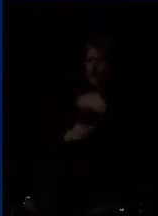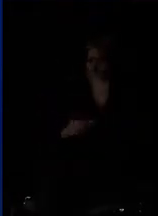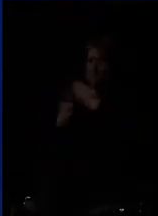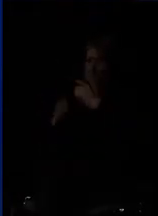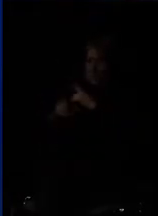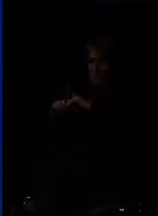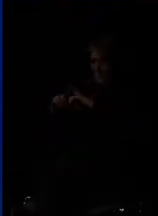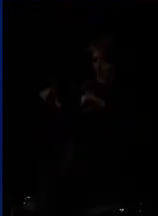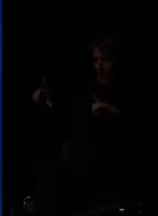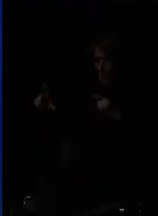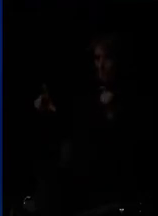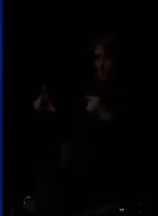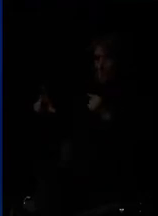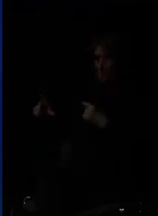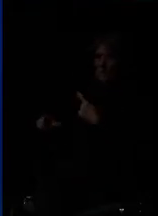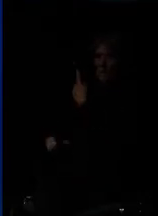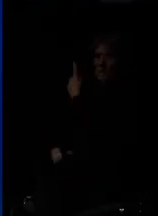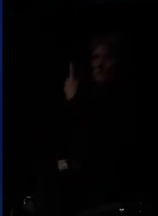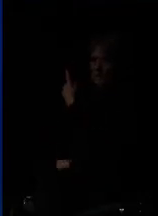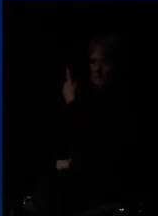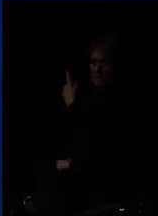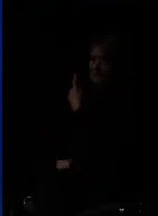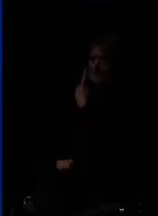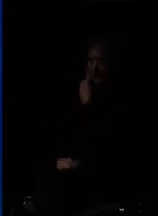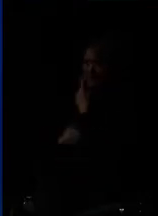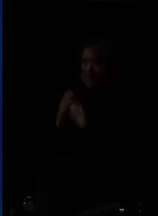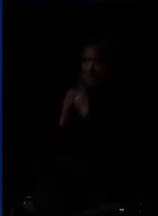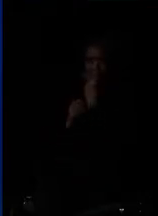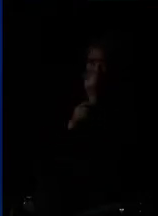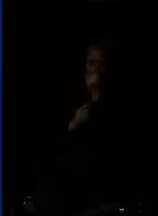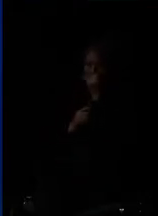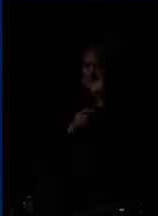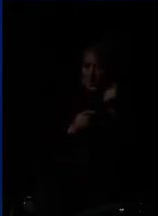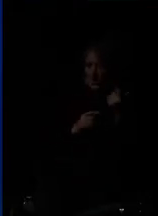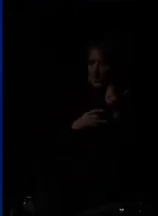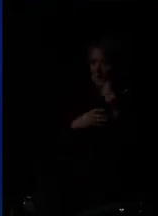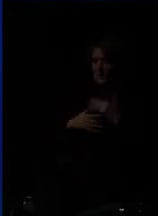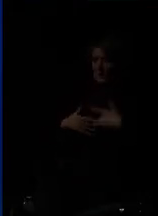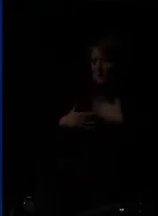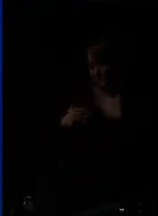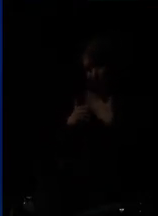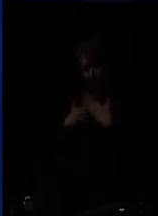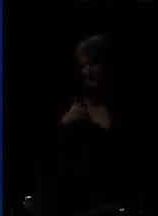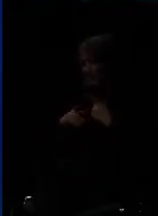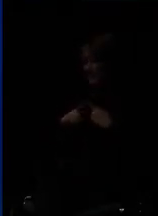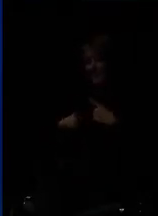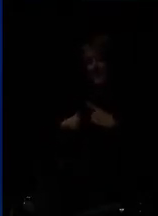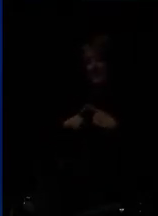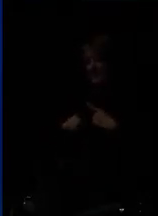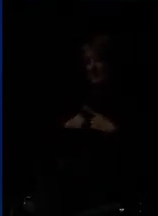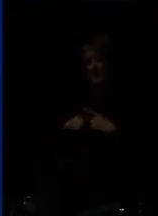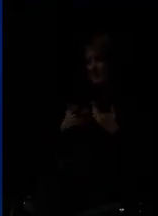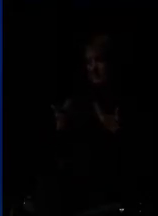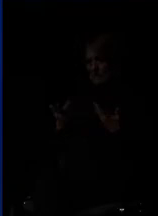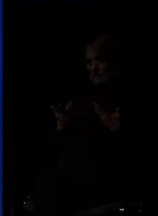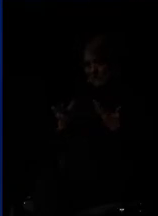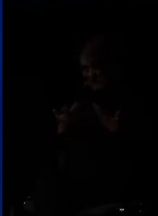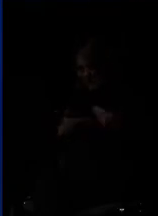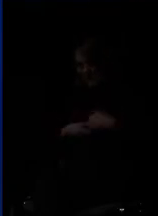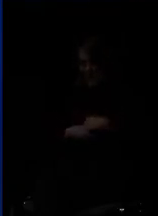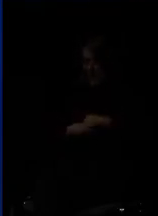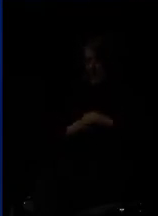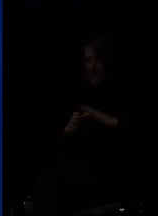intricate previs, but this was one of the handful of moments in the movie that it felt absolutely essential, because there was so much buy-in that we had to get